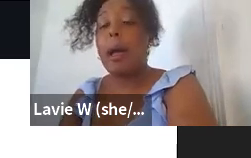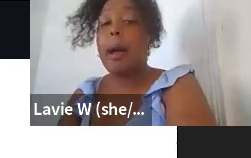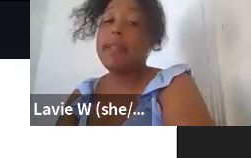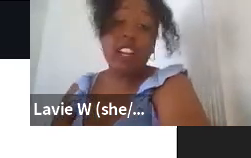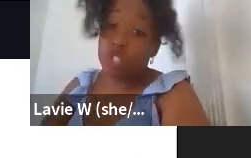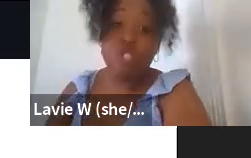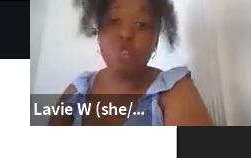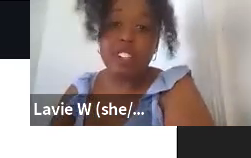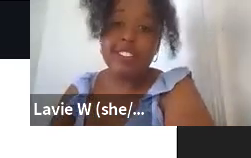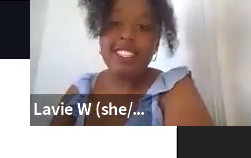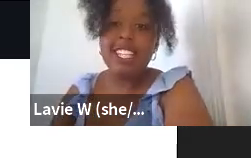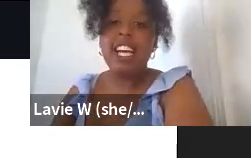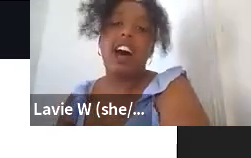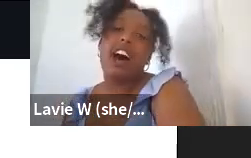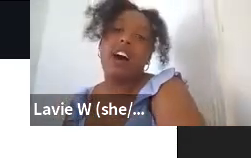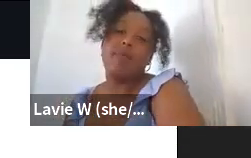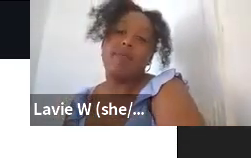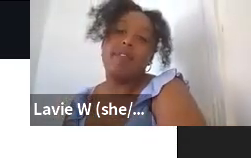like Black children,